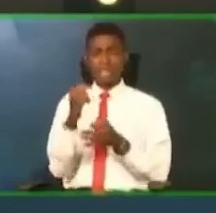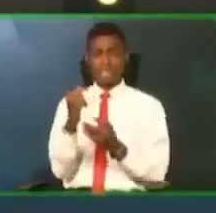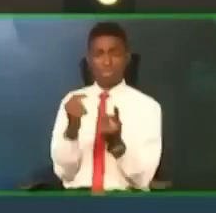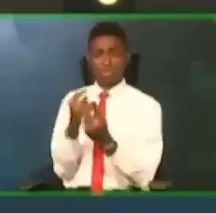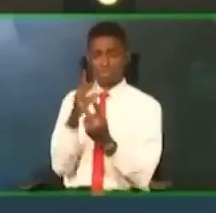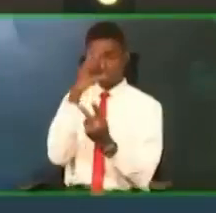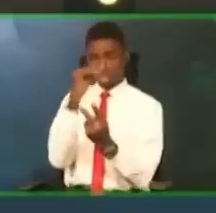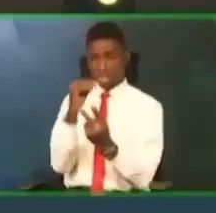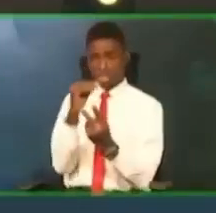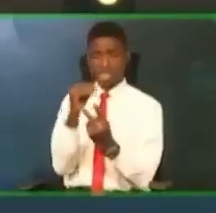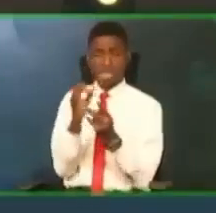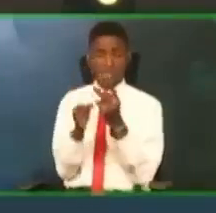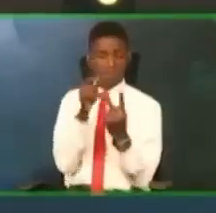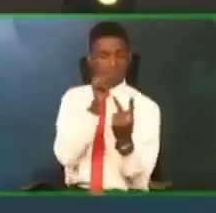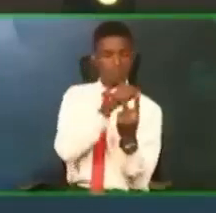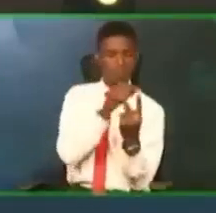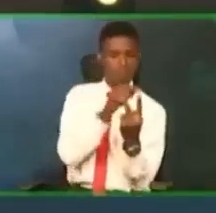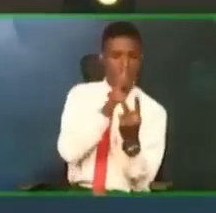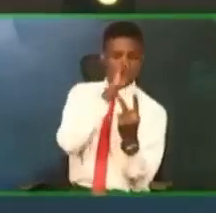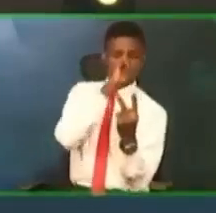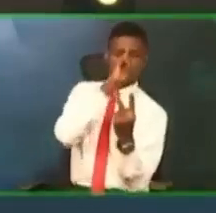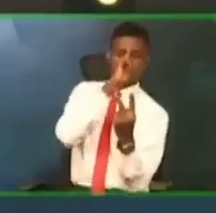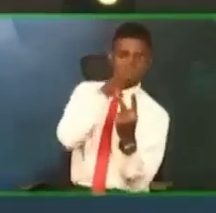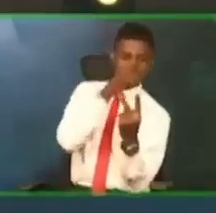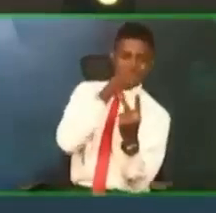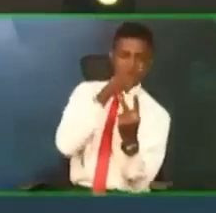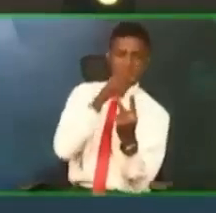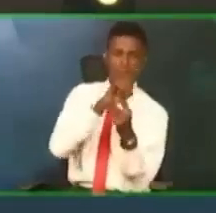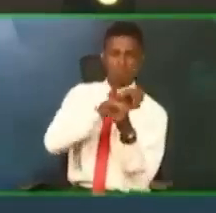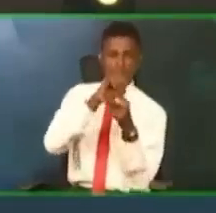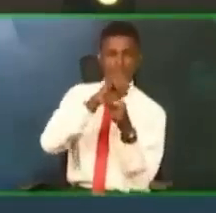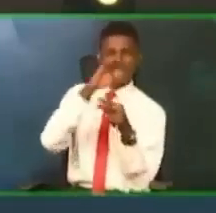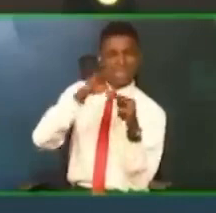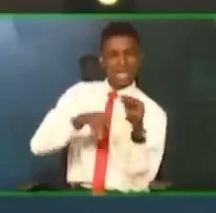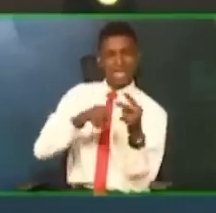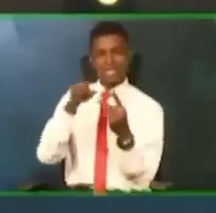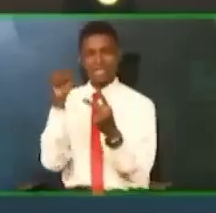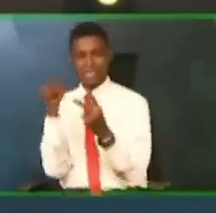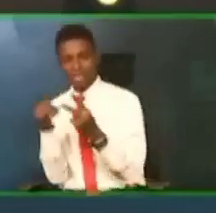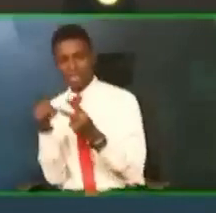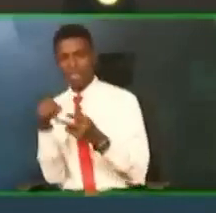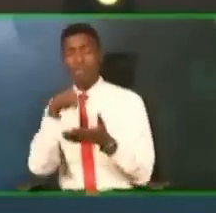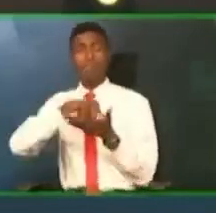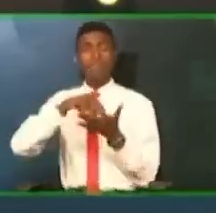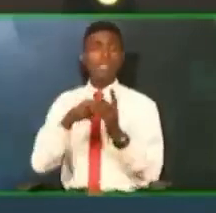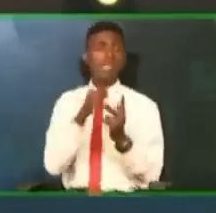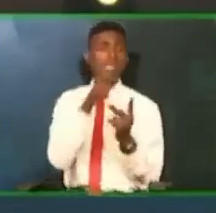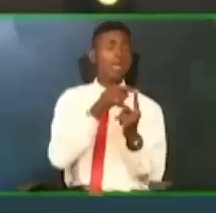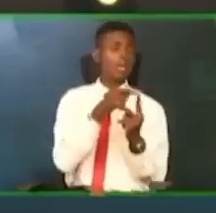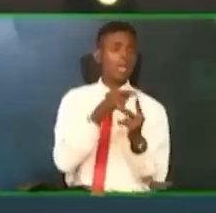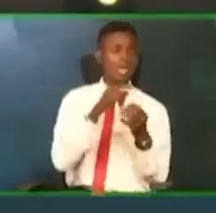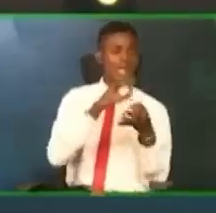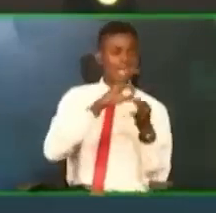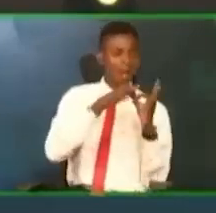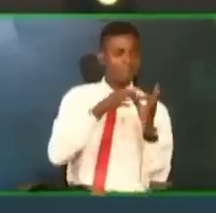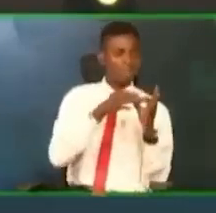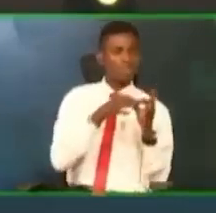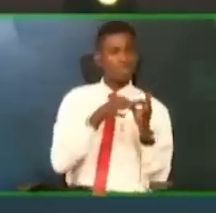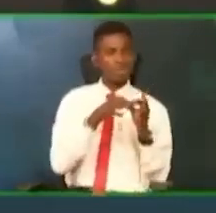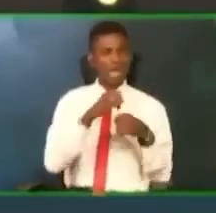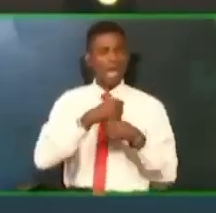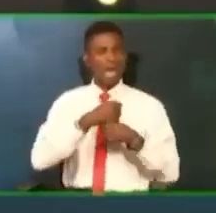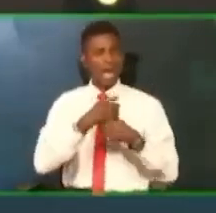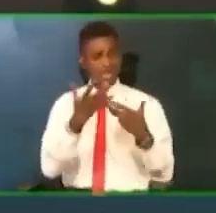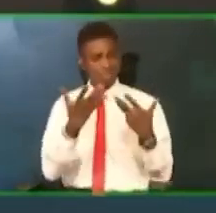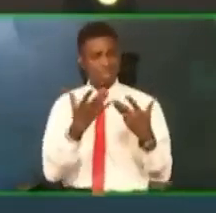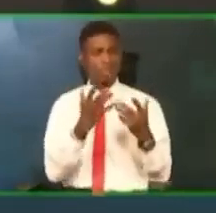more enlightened than this one, chances are excellent that his interpretation will be a lot more intellectual and meticulous because he has